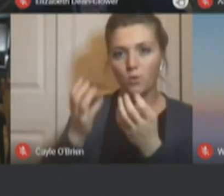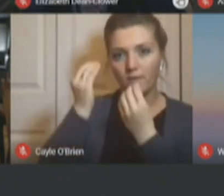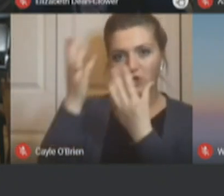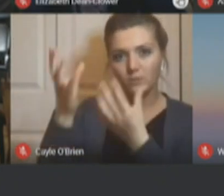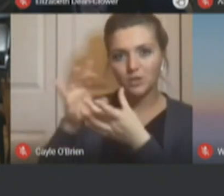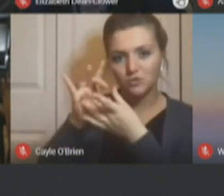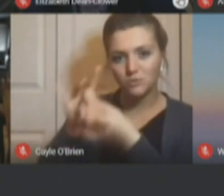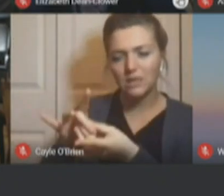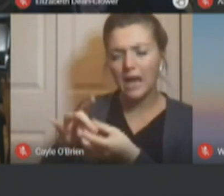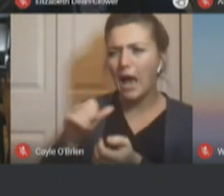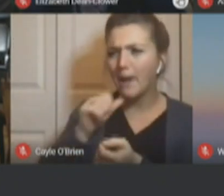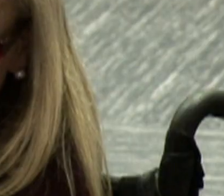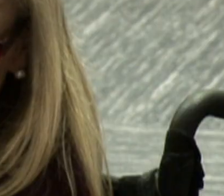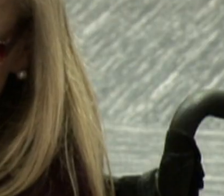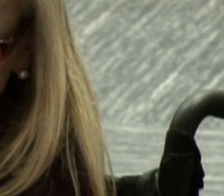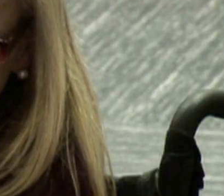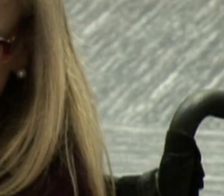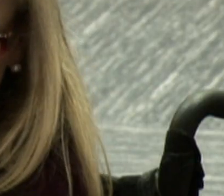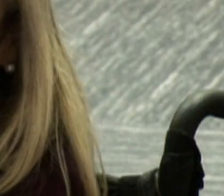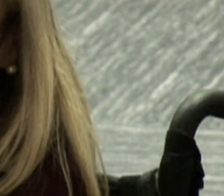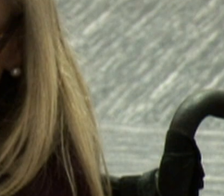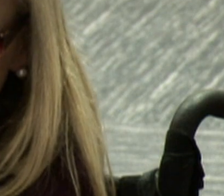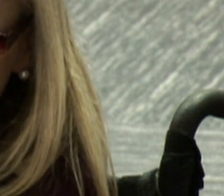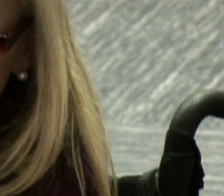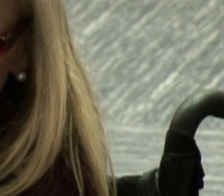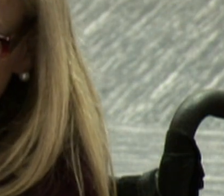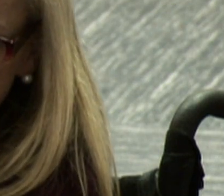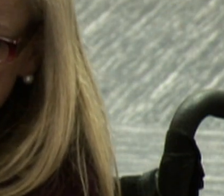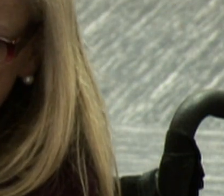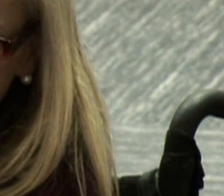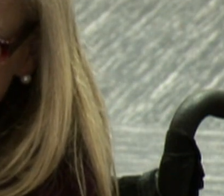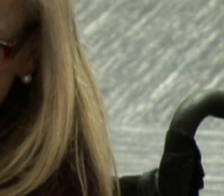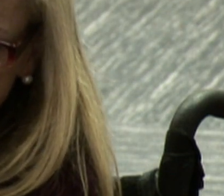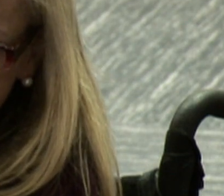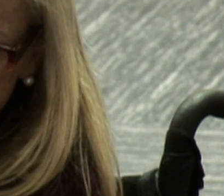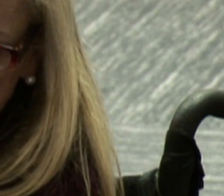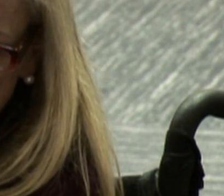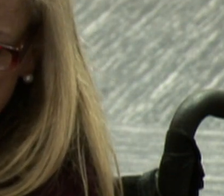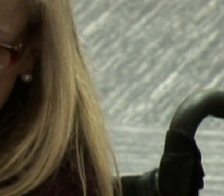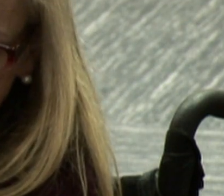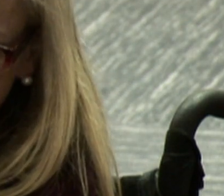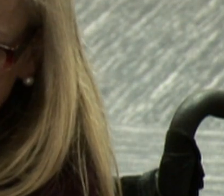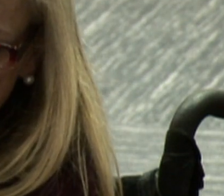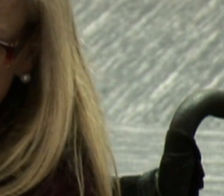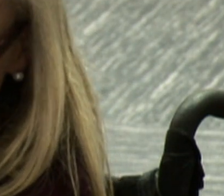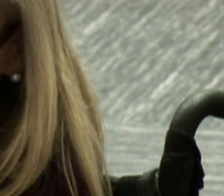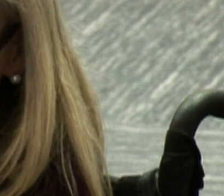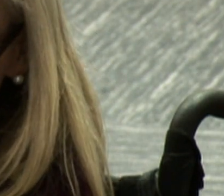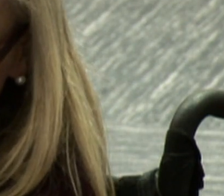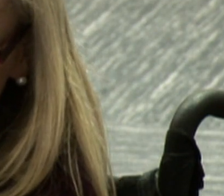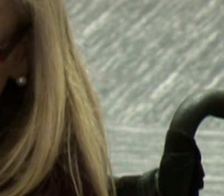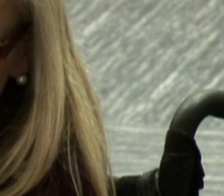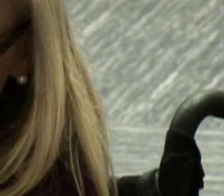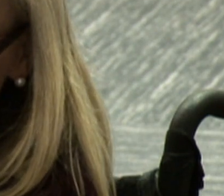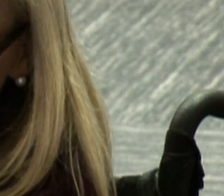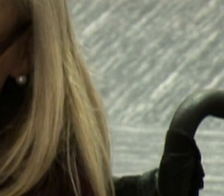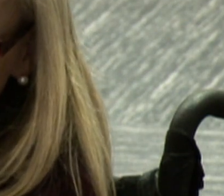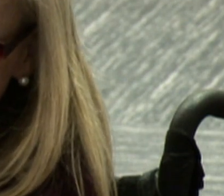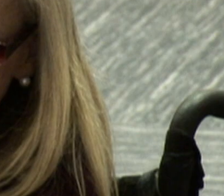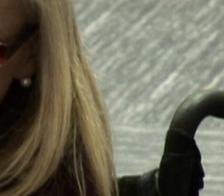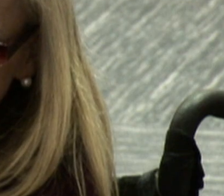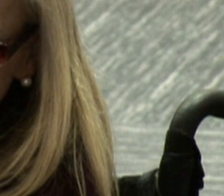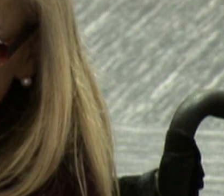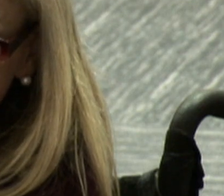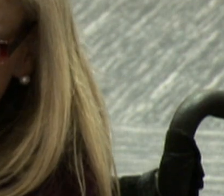uses Google Poll or Google Survey, but it's so easy to use. You don't have to sign up for like SurveyMonkey. Okay.